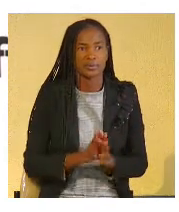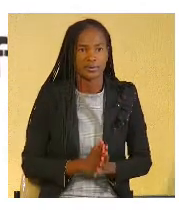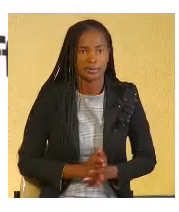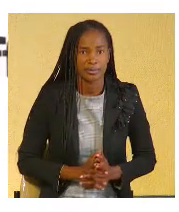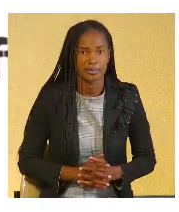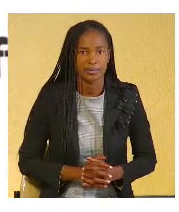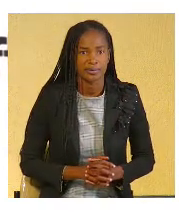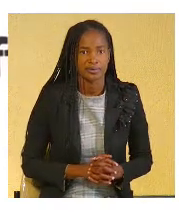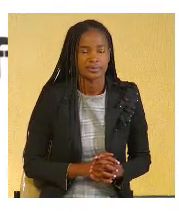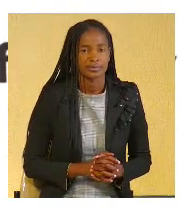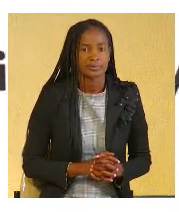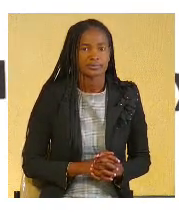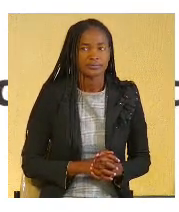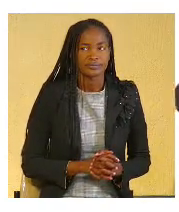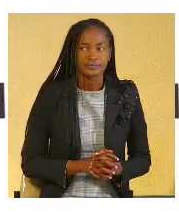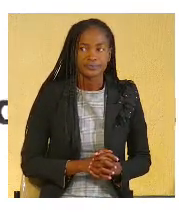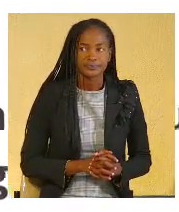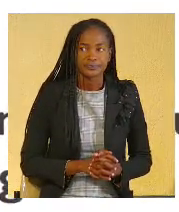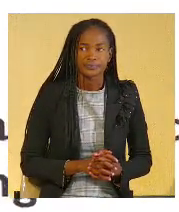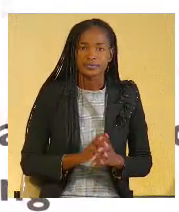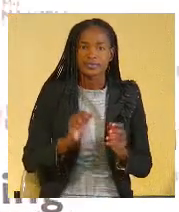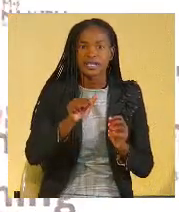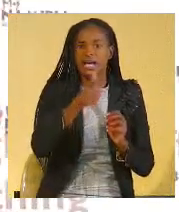Are there any other questions?